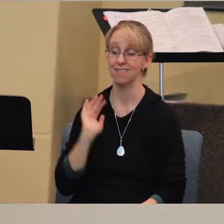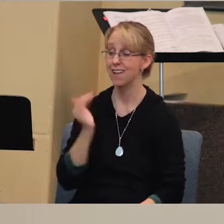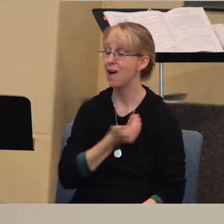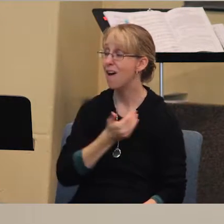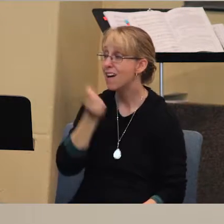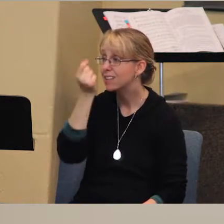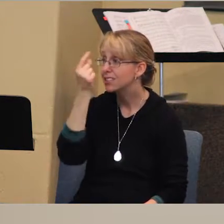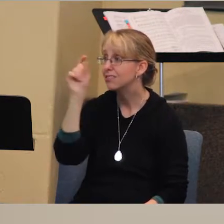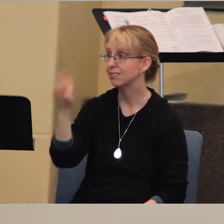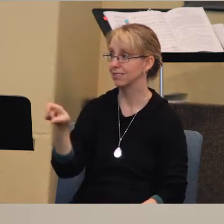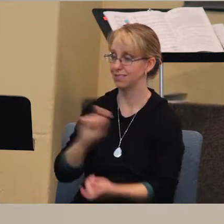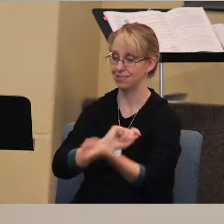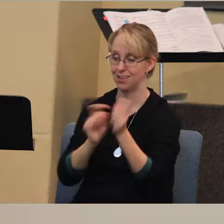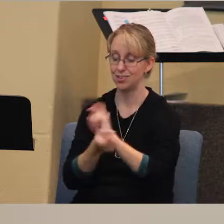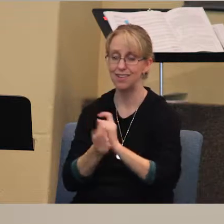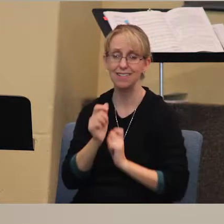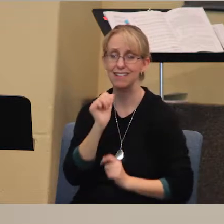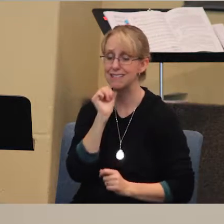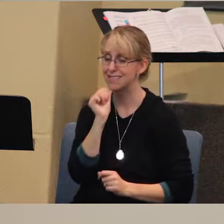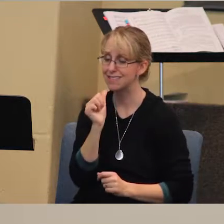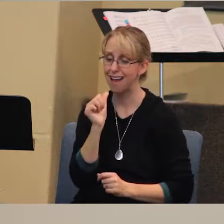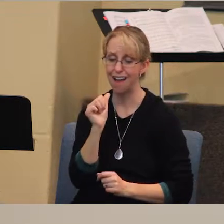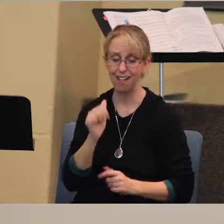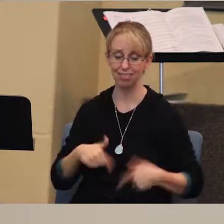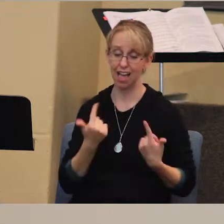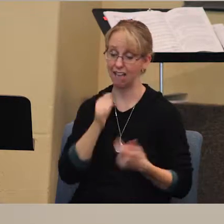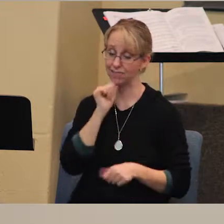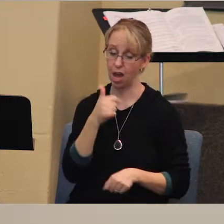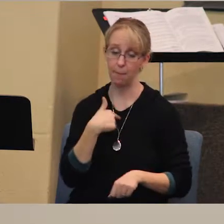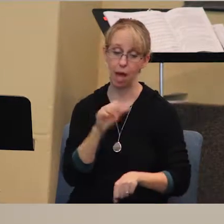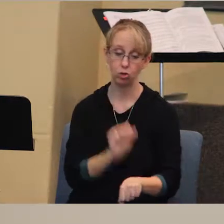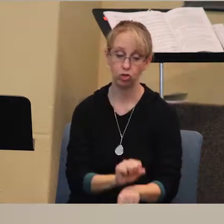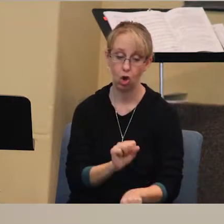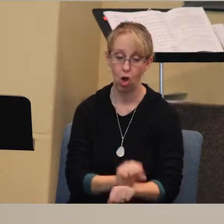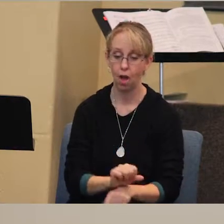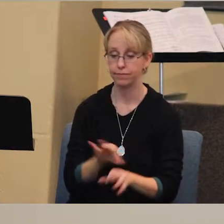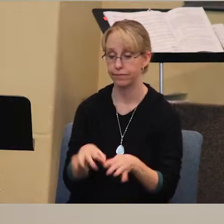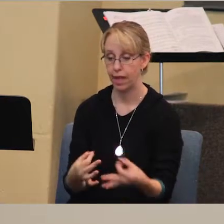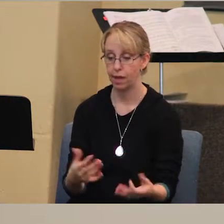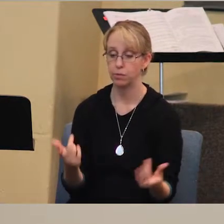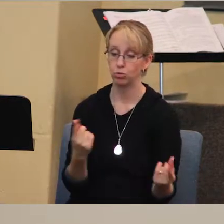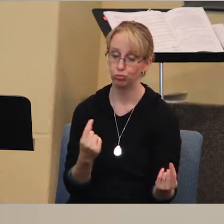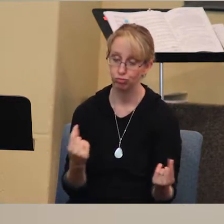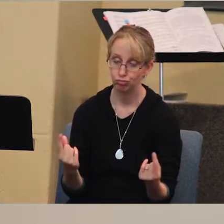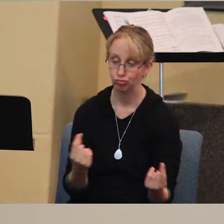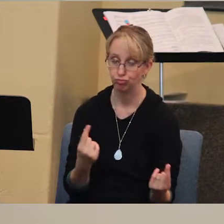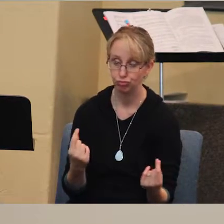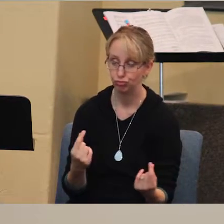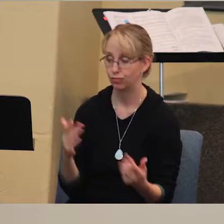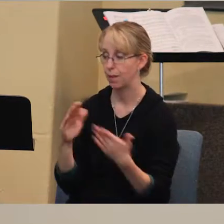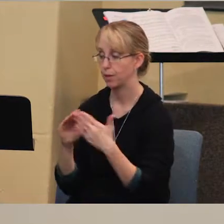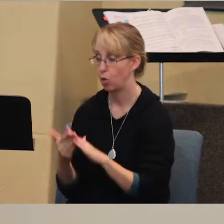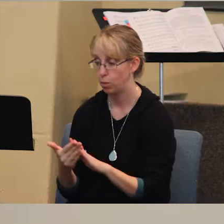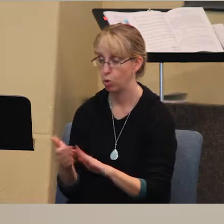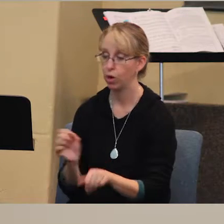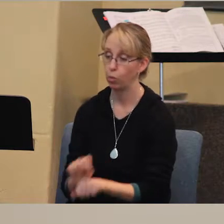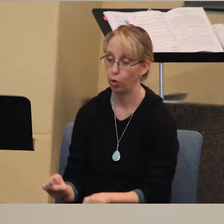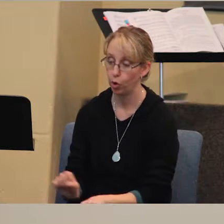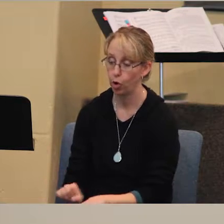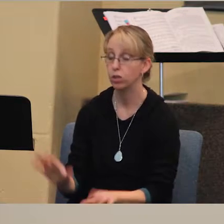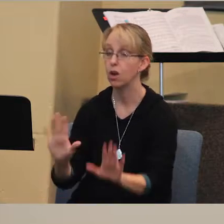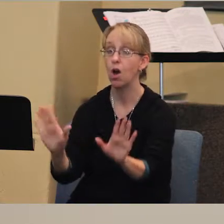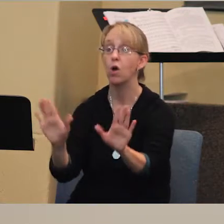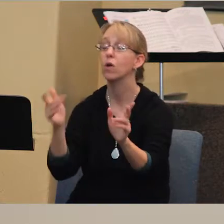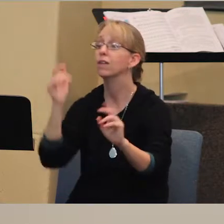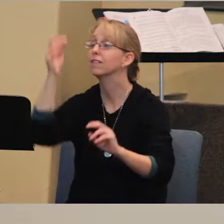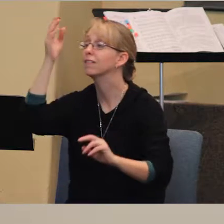change, that life isn't just about my job, and it's not just about my family, it's not just about my community, it's about a God who loves